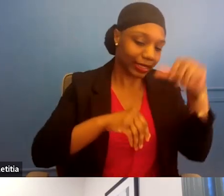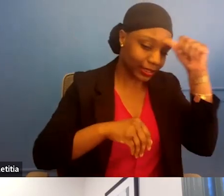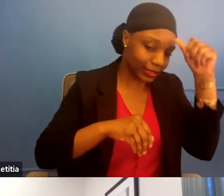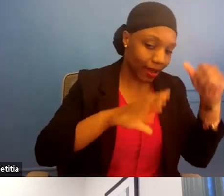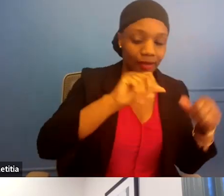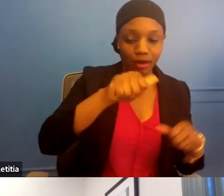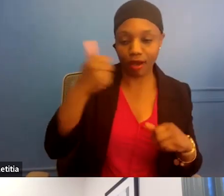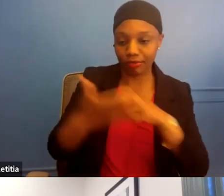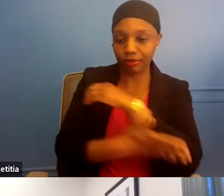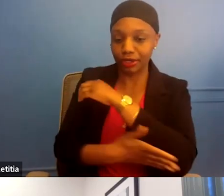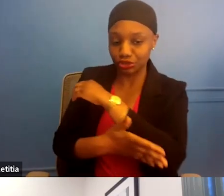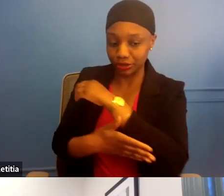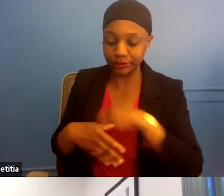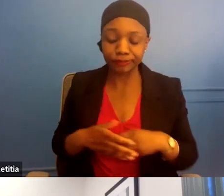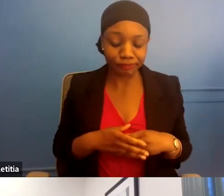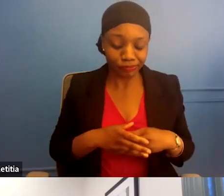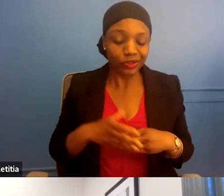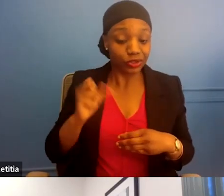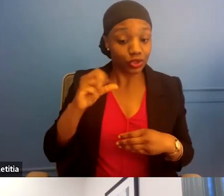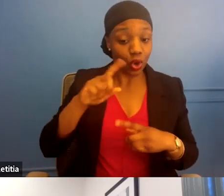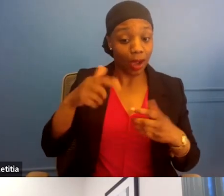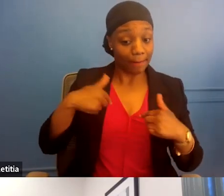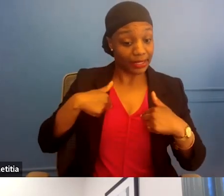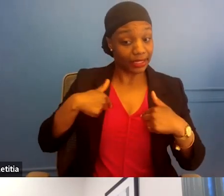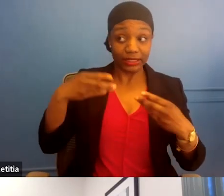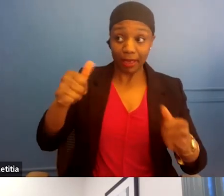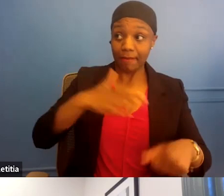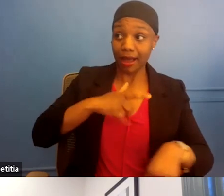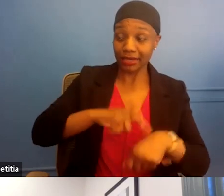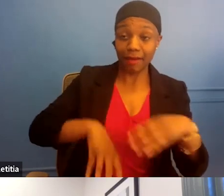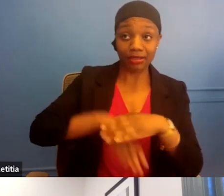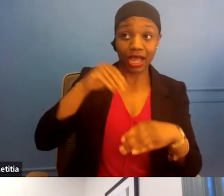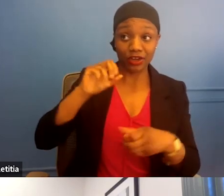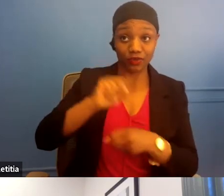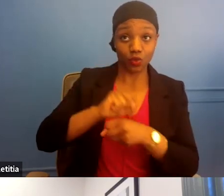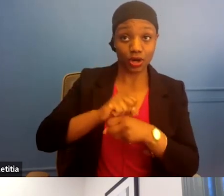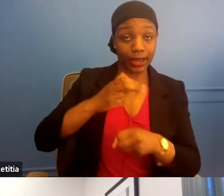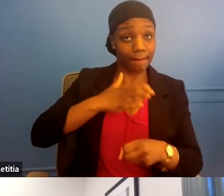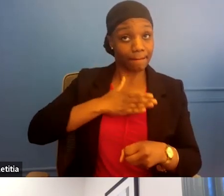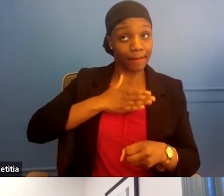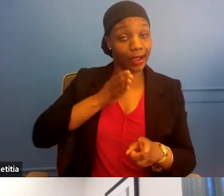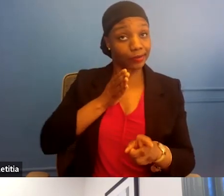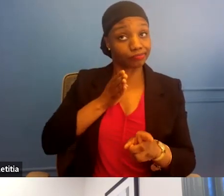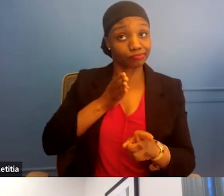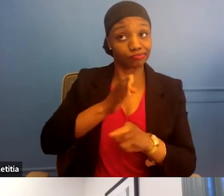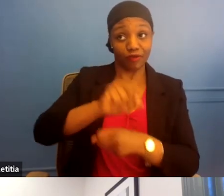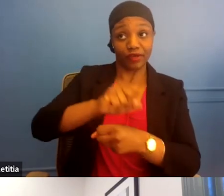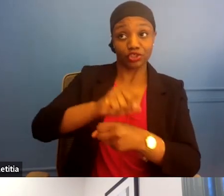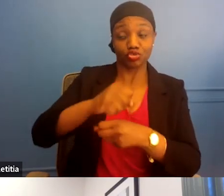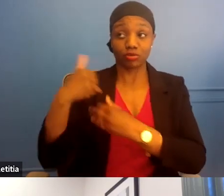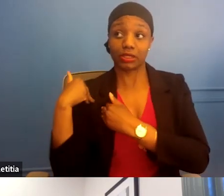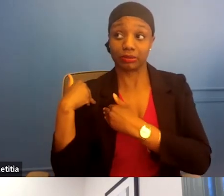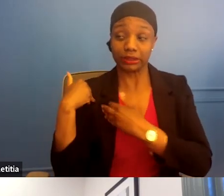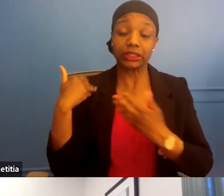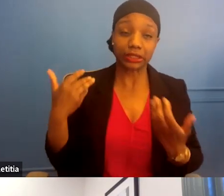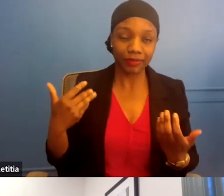as I think about, Bev, how I want to spend my time outside of work and professional responsibilities, I do want to make sure I have